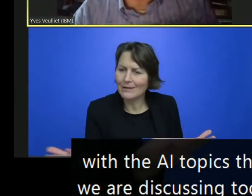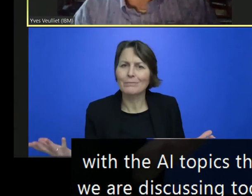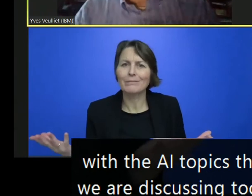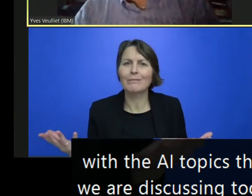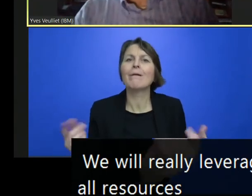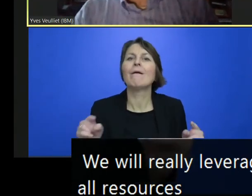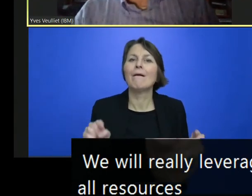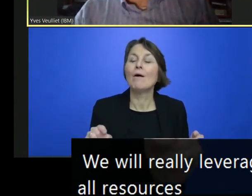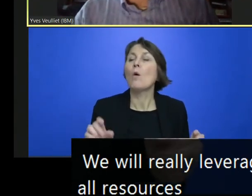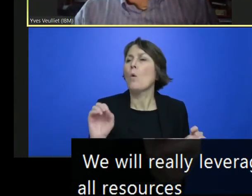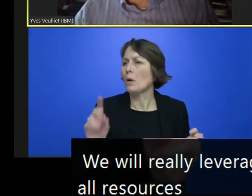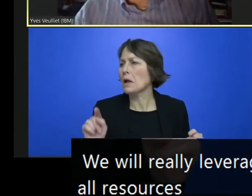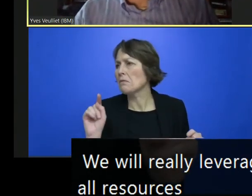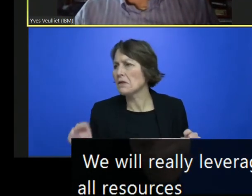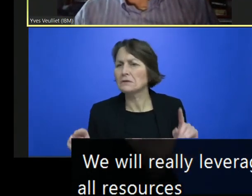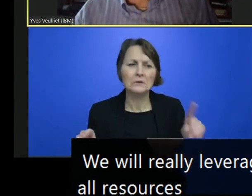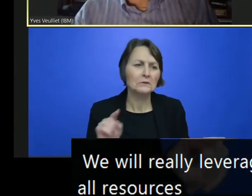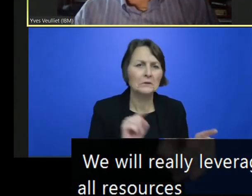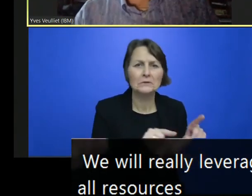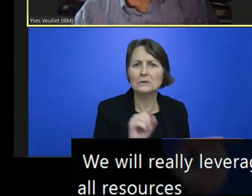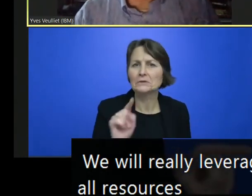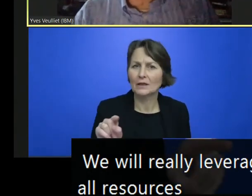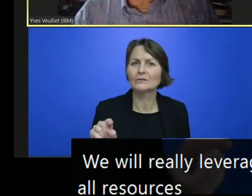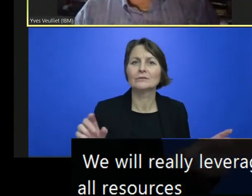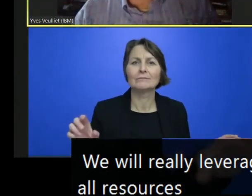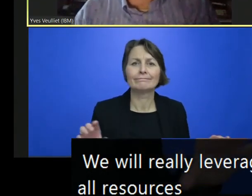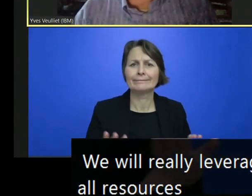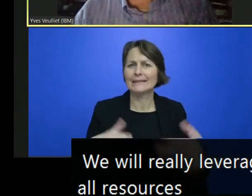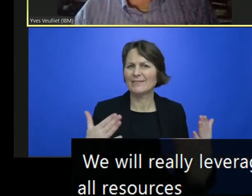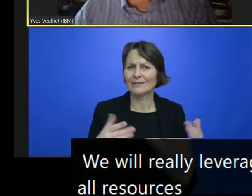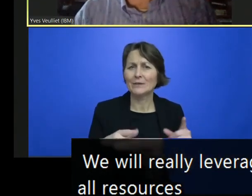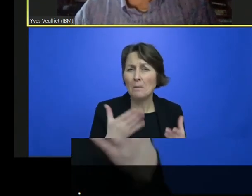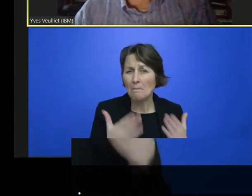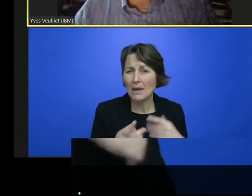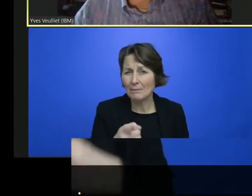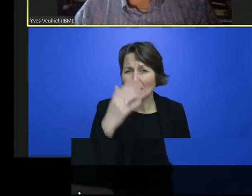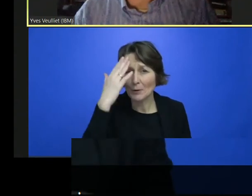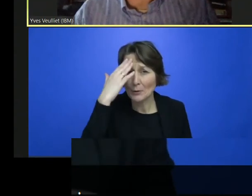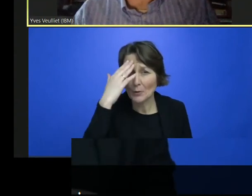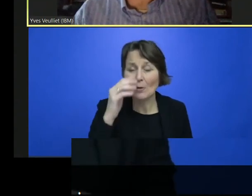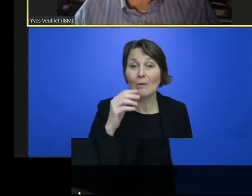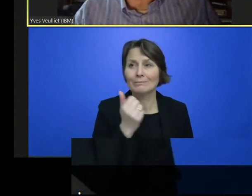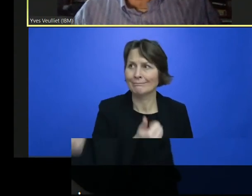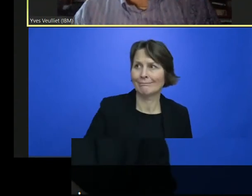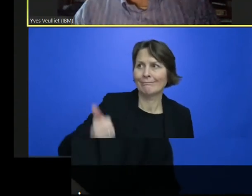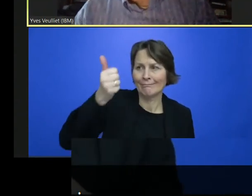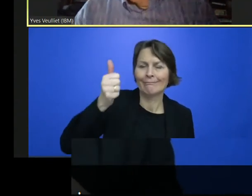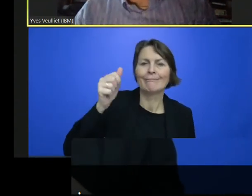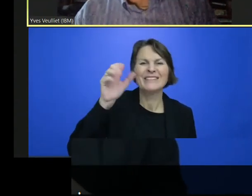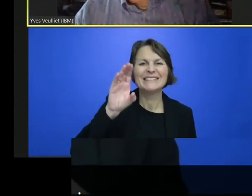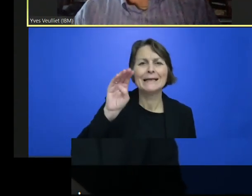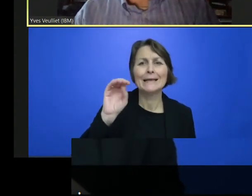Board, the AI Alliance that you may be aware that our CEO Arvind Krishna, as part